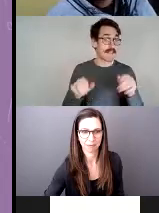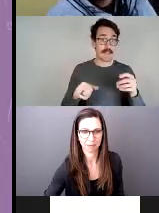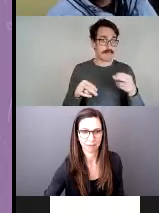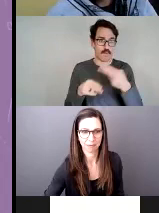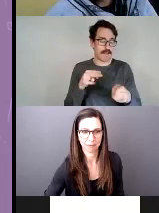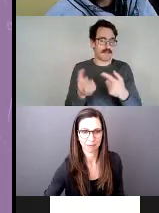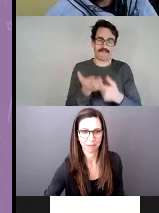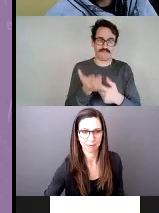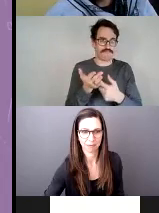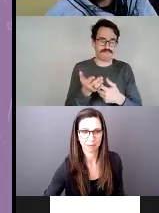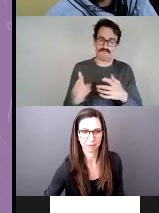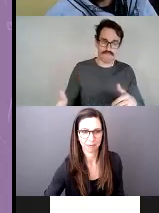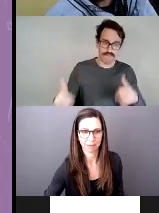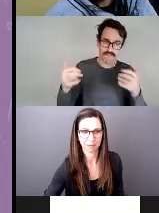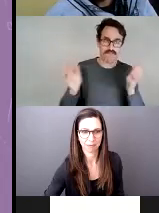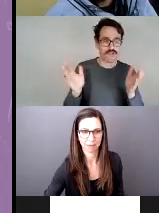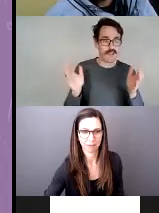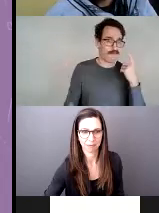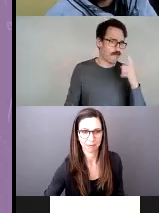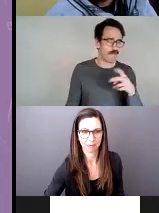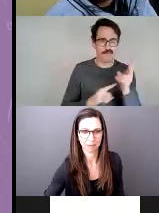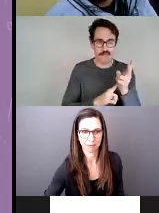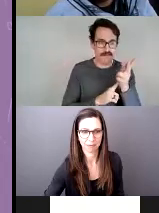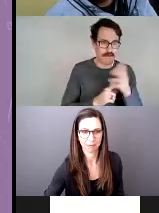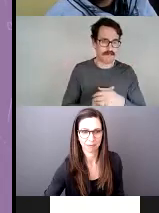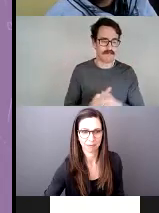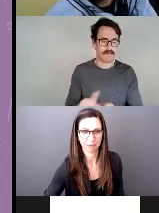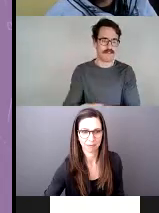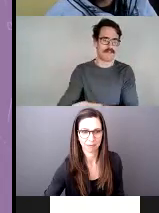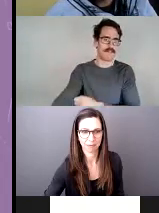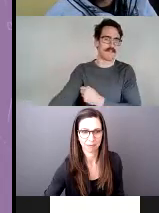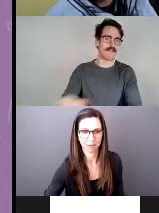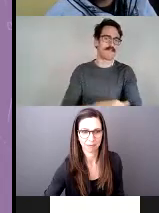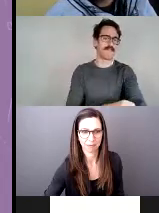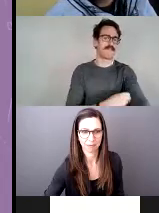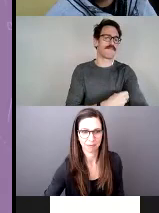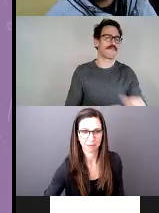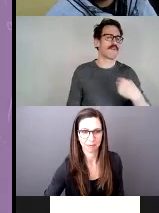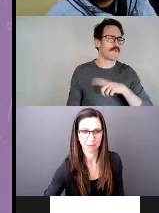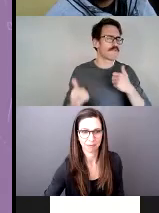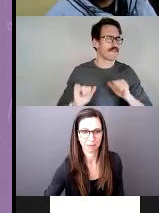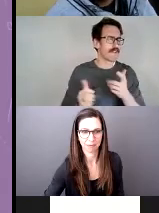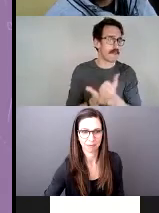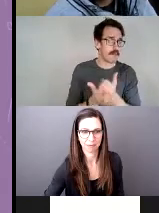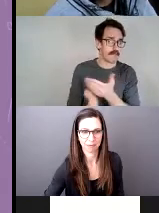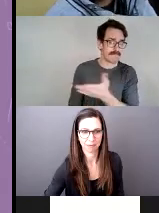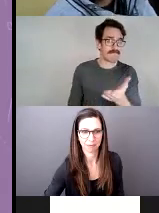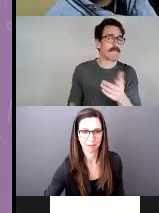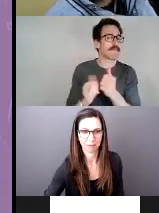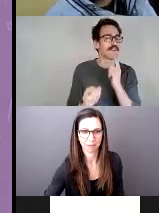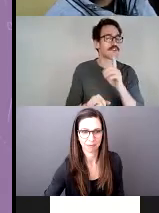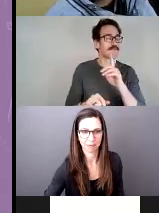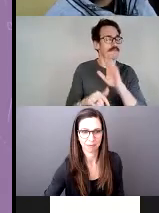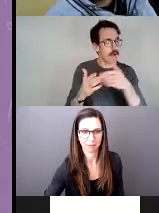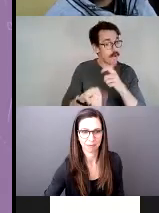is. So one of our goals that we did, we're trying to help women flee, and we're trying to help them to flee, but in a safe way. So we have partnered